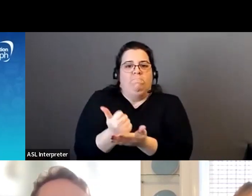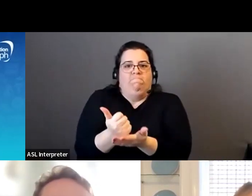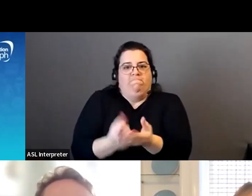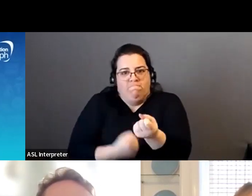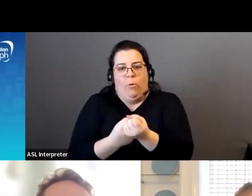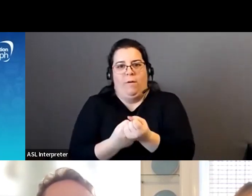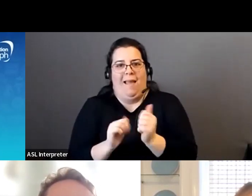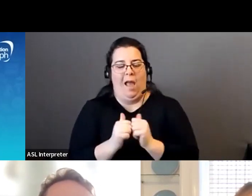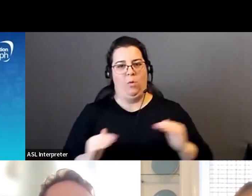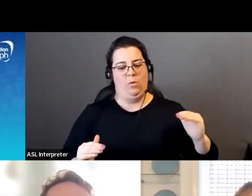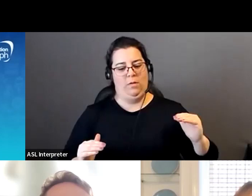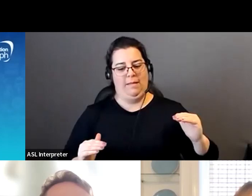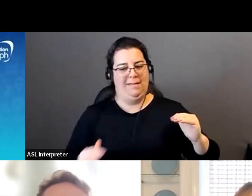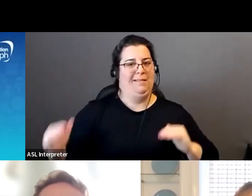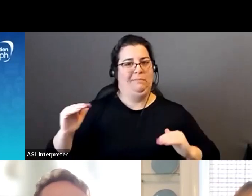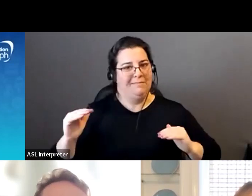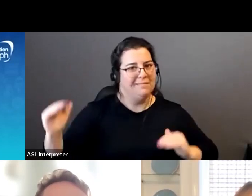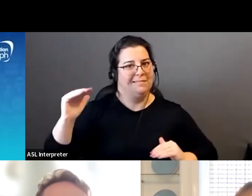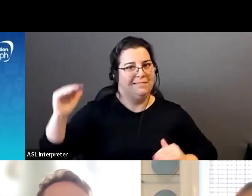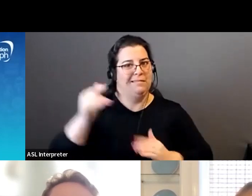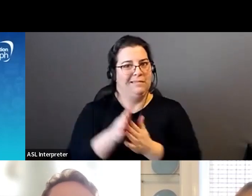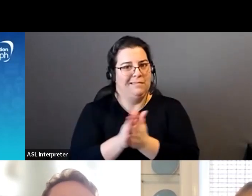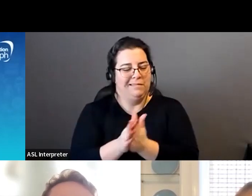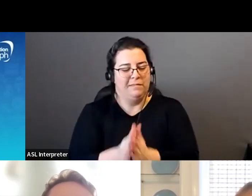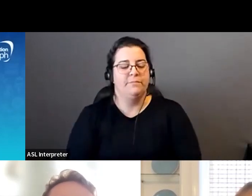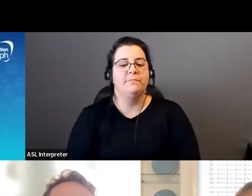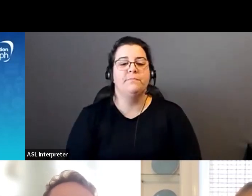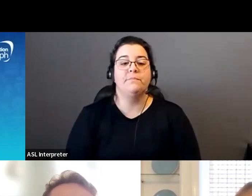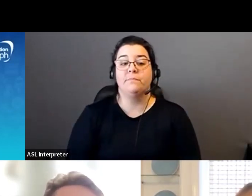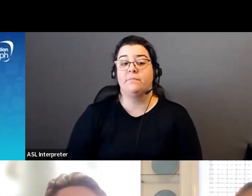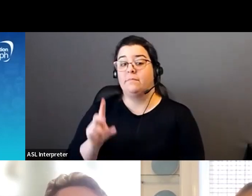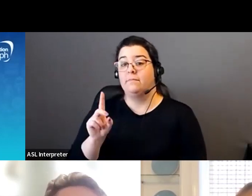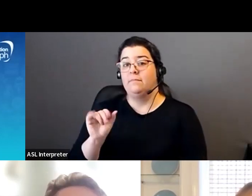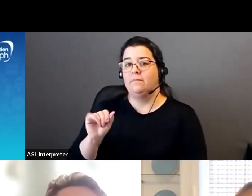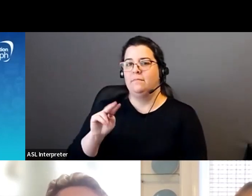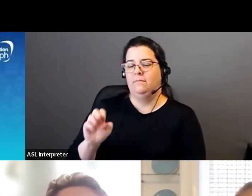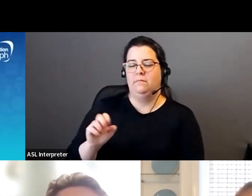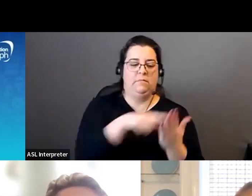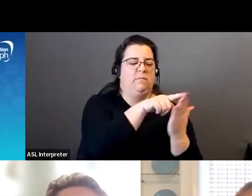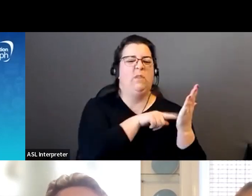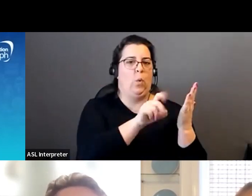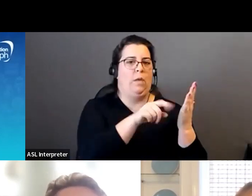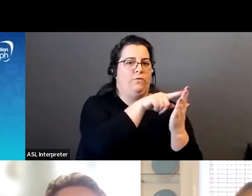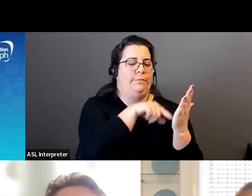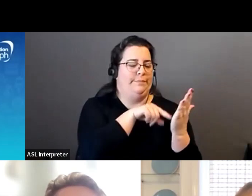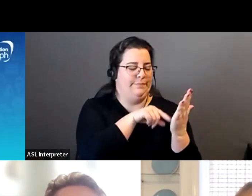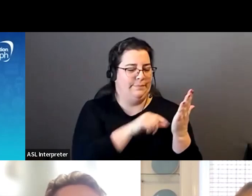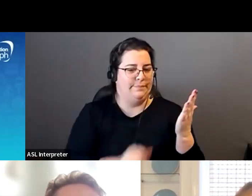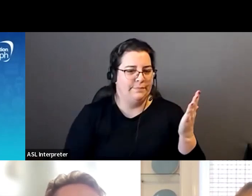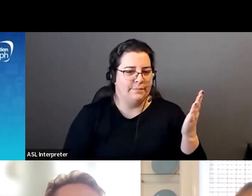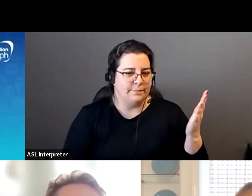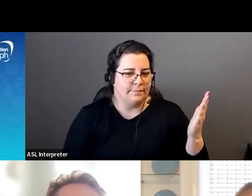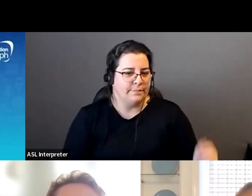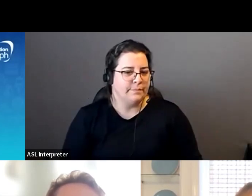So you had mentioned platforms a couple of times. Is there a particular platform, and this is a question that was submitted. Yep. Do